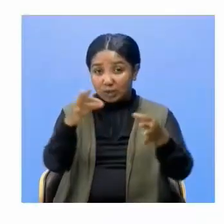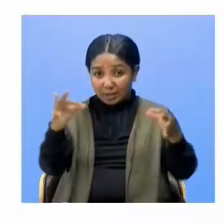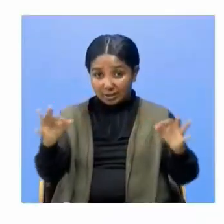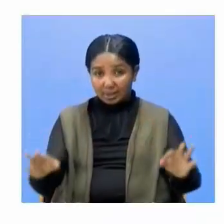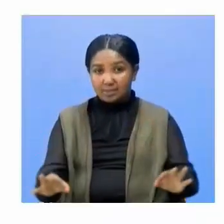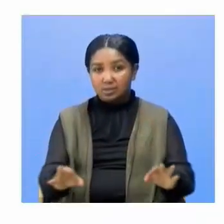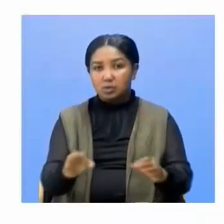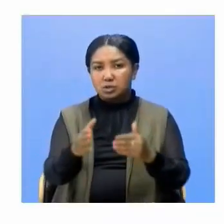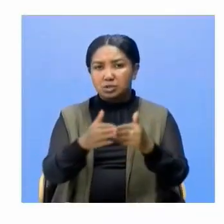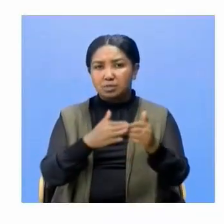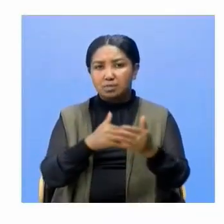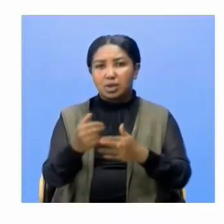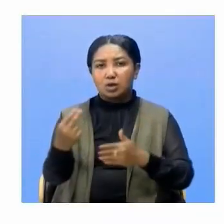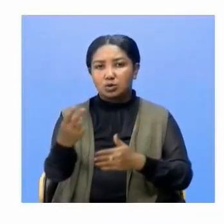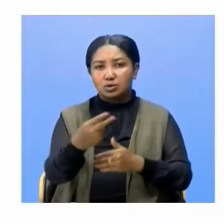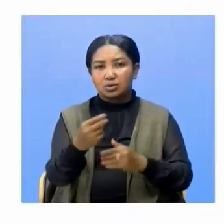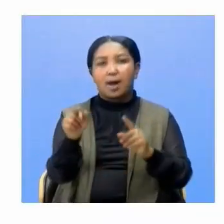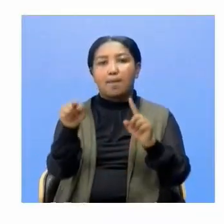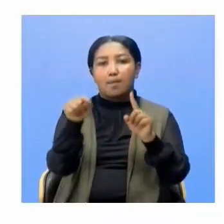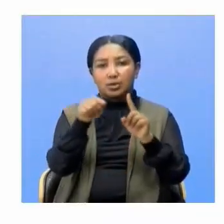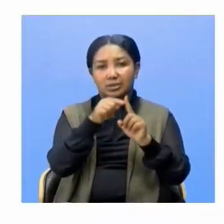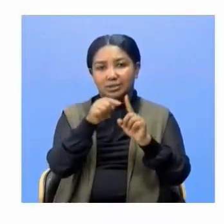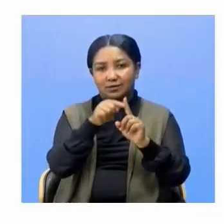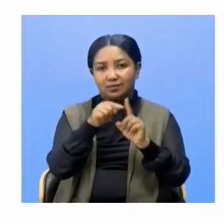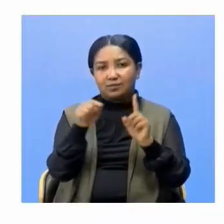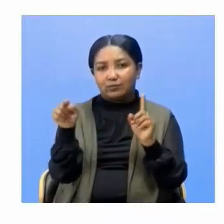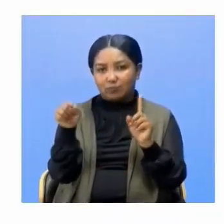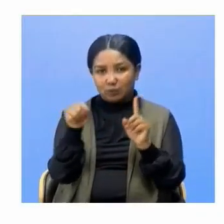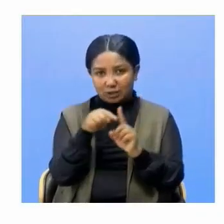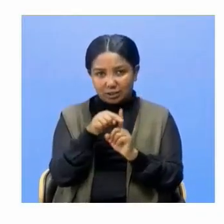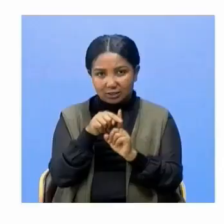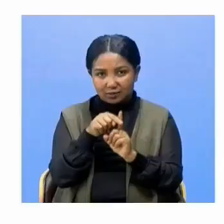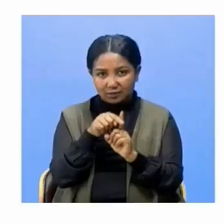we simply use what? The positive